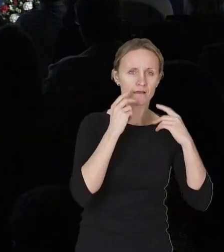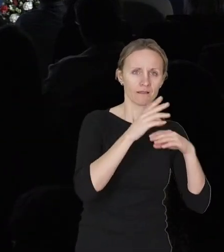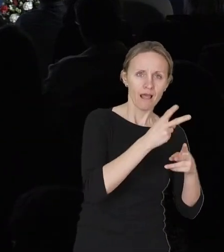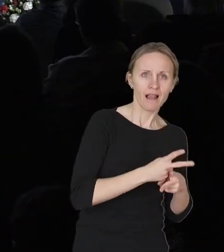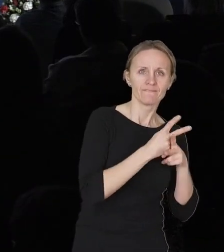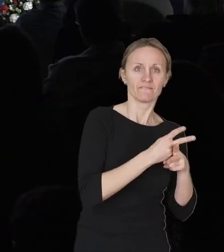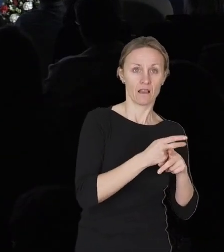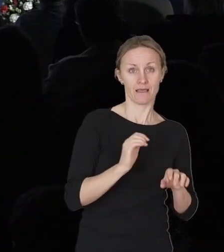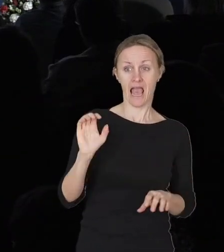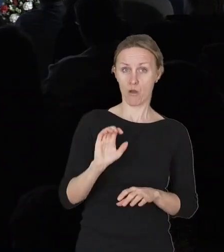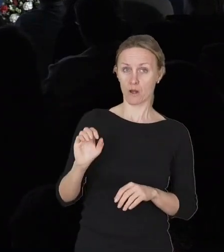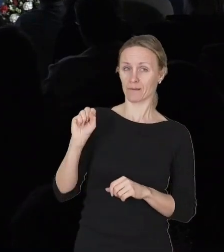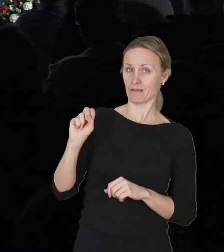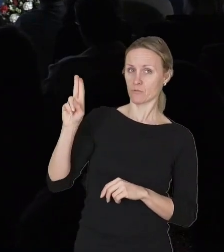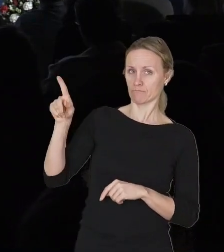was also in